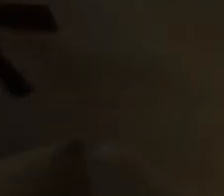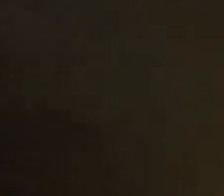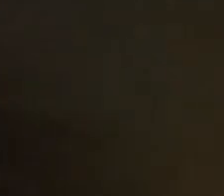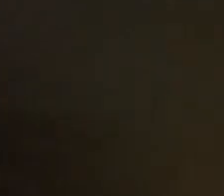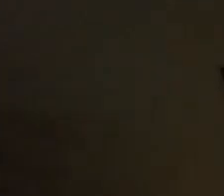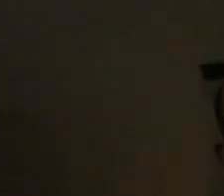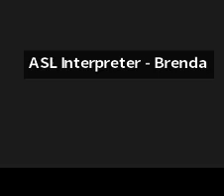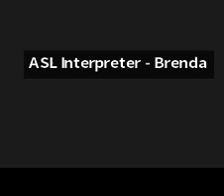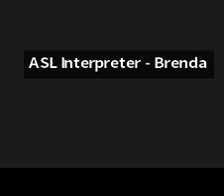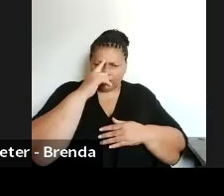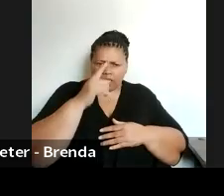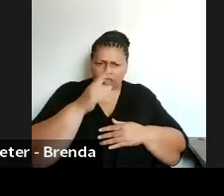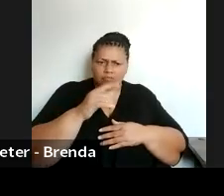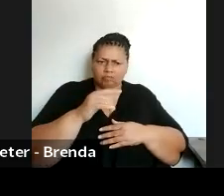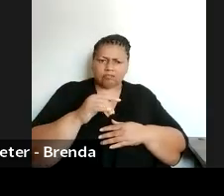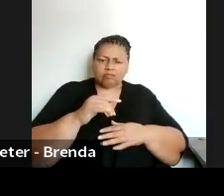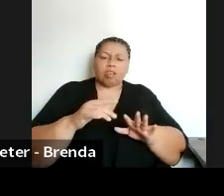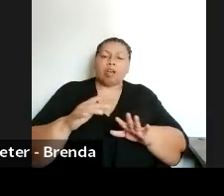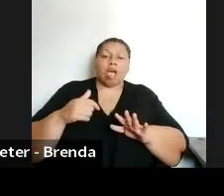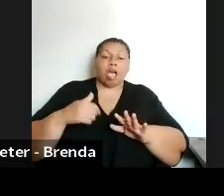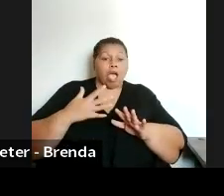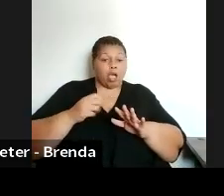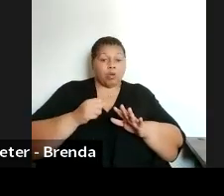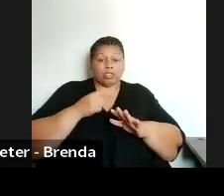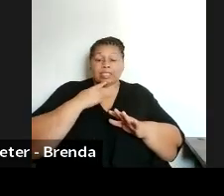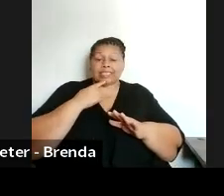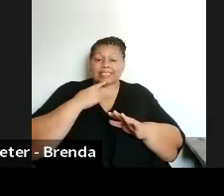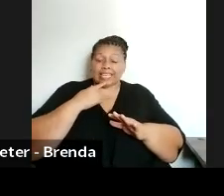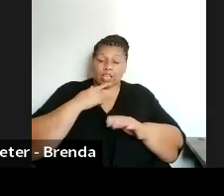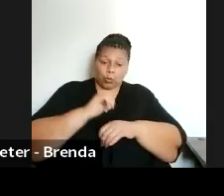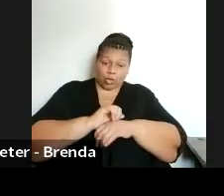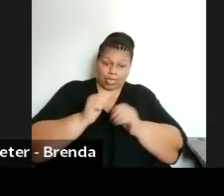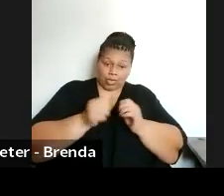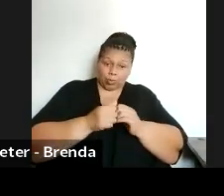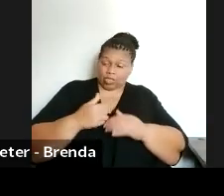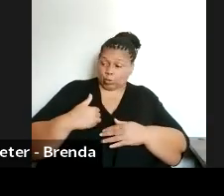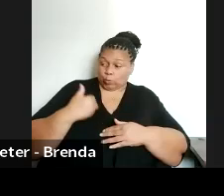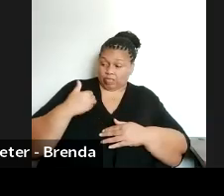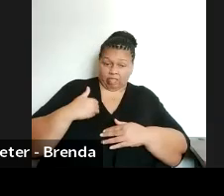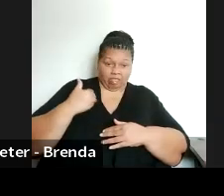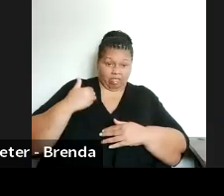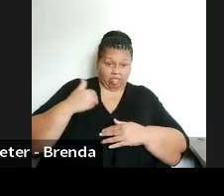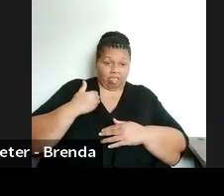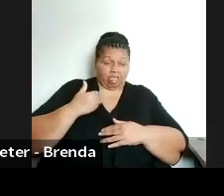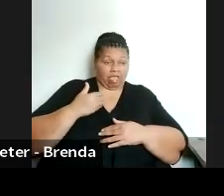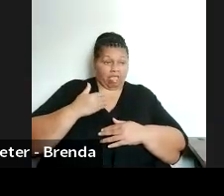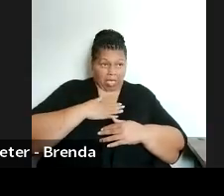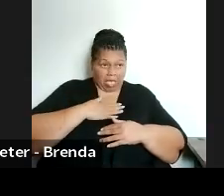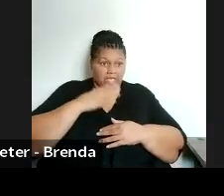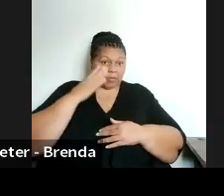Yeah, I was just going to say, with working with youth and just, my experience of being